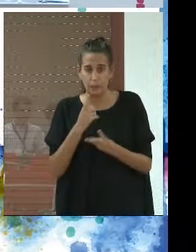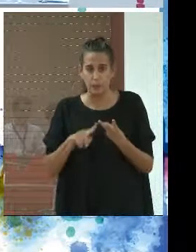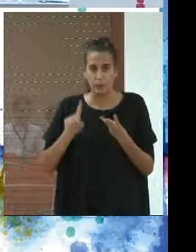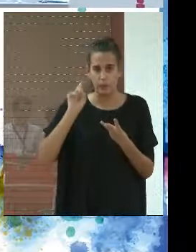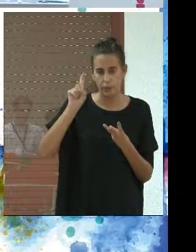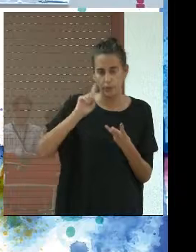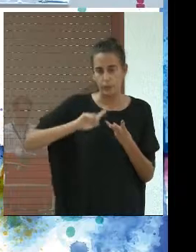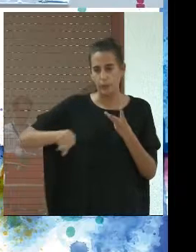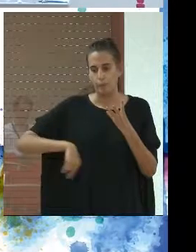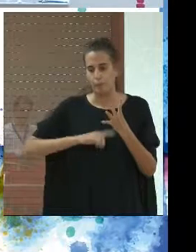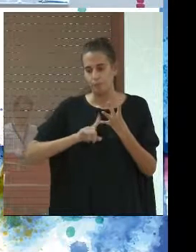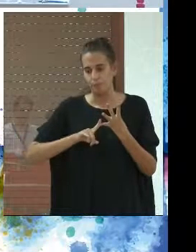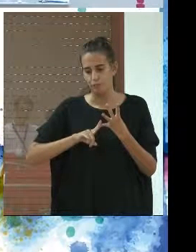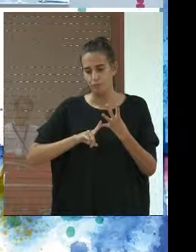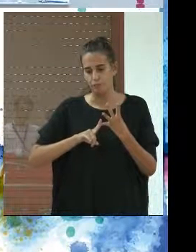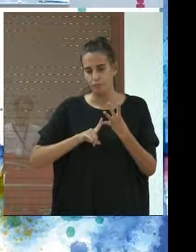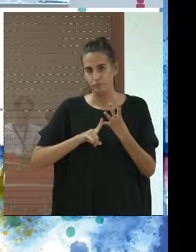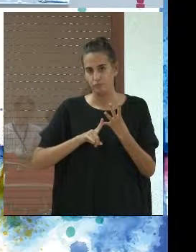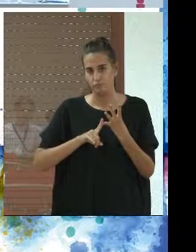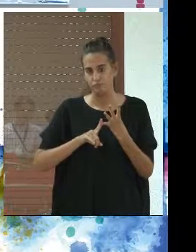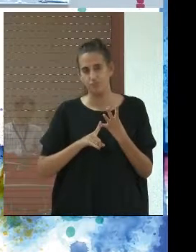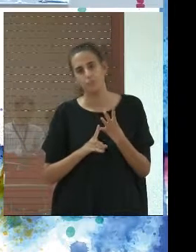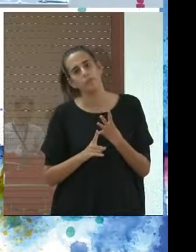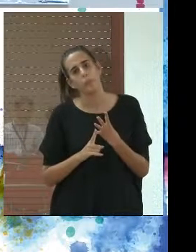in employment, in education,